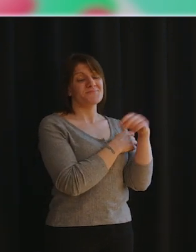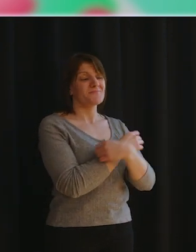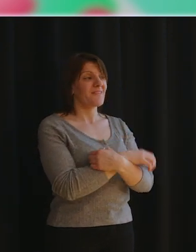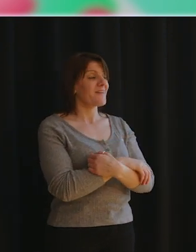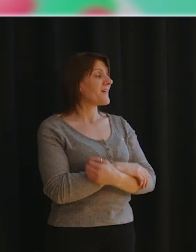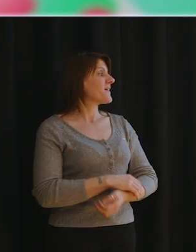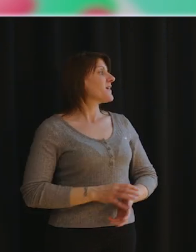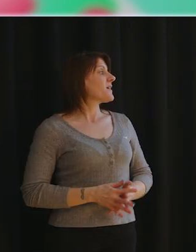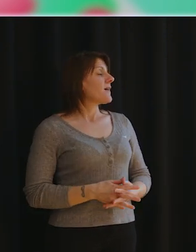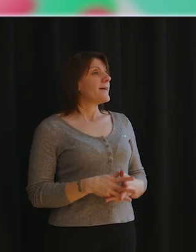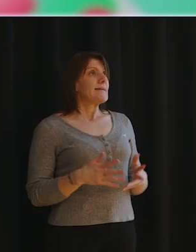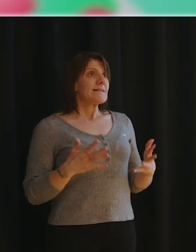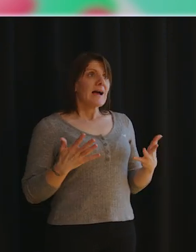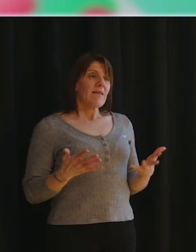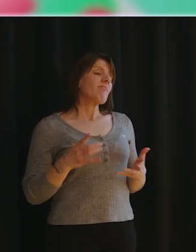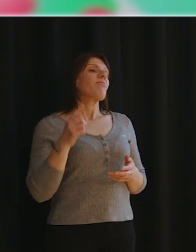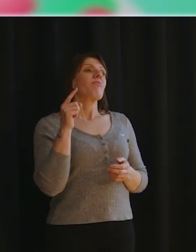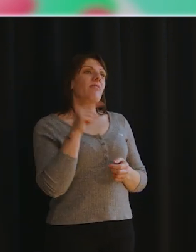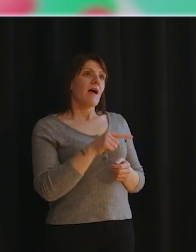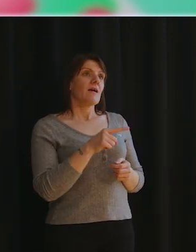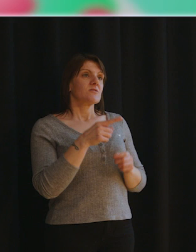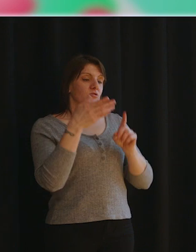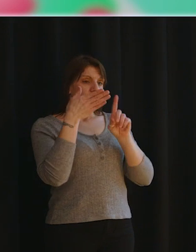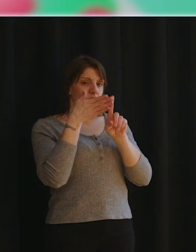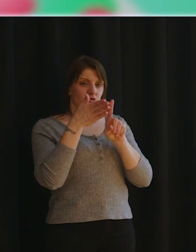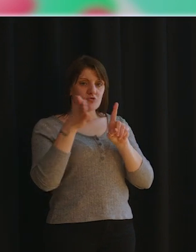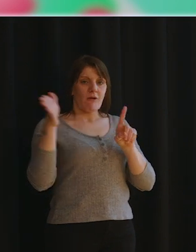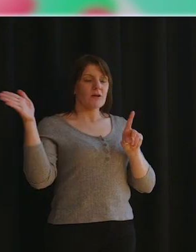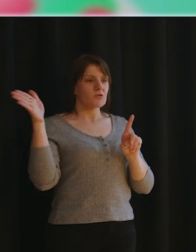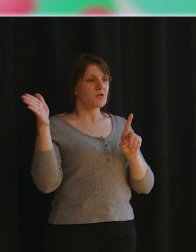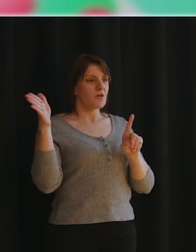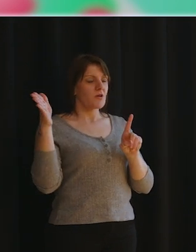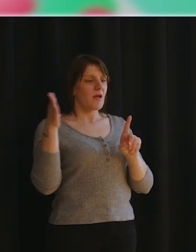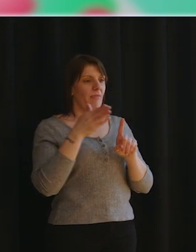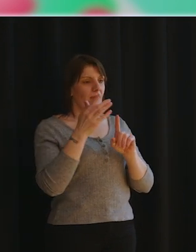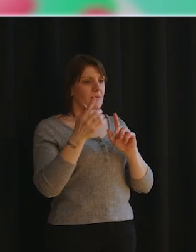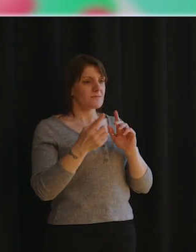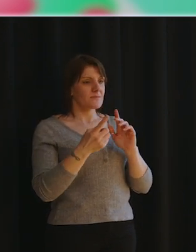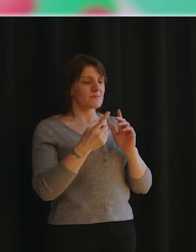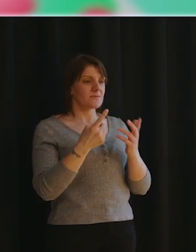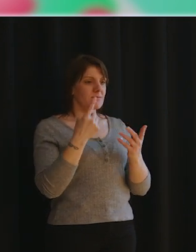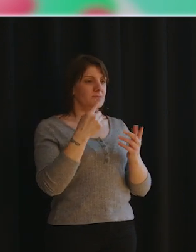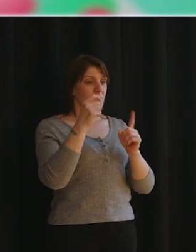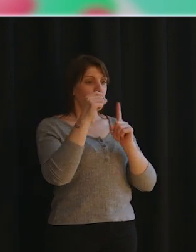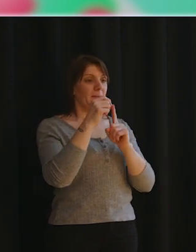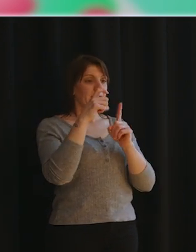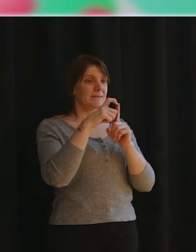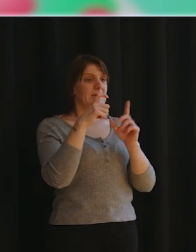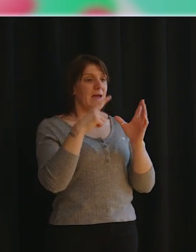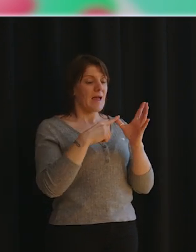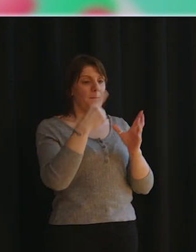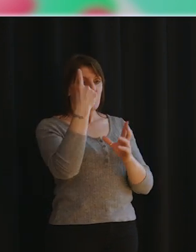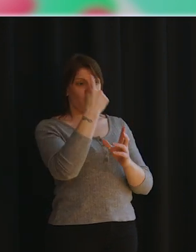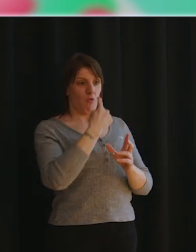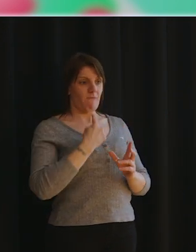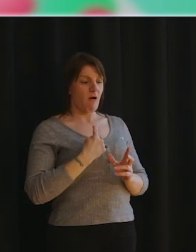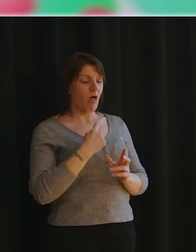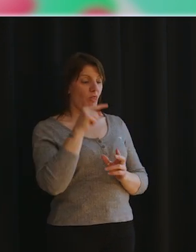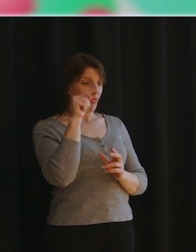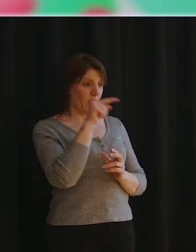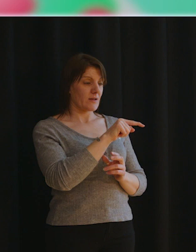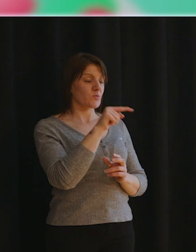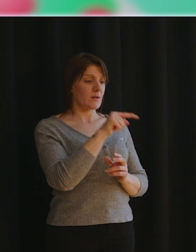And it's that sort of distraction, that's kind of element of a PDA profile, where it's not just he doesn't want to do it, there is a certain